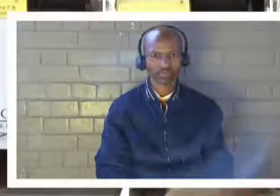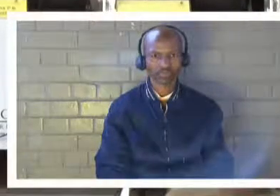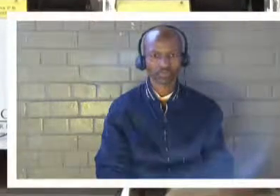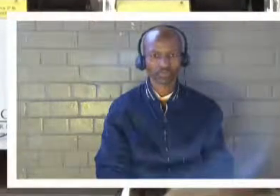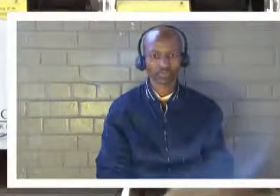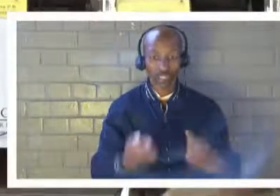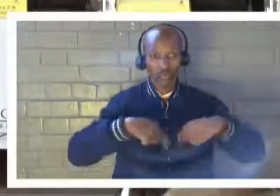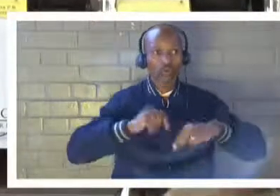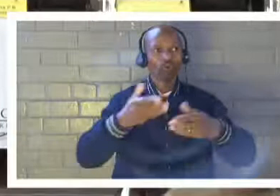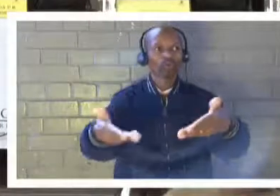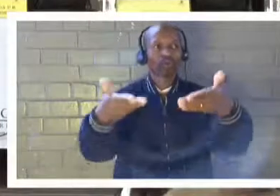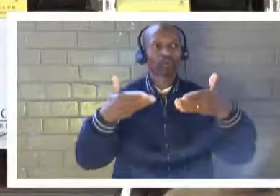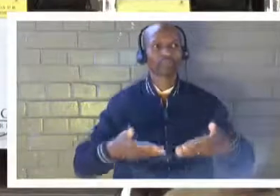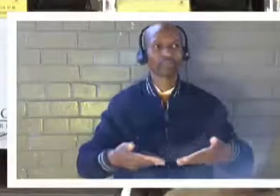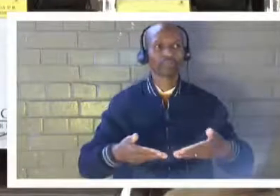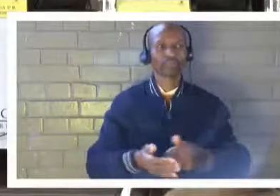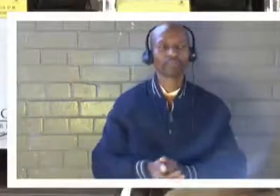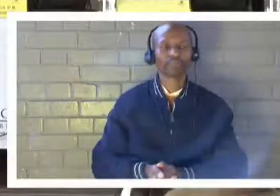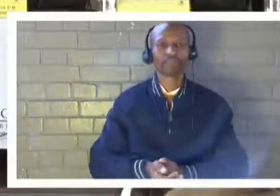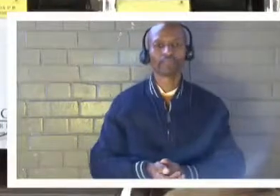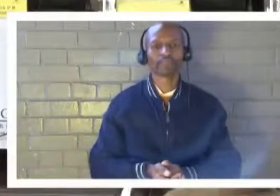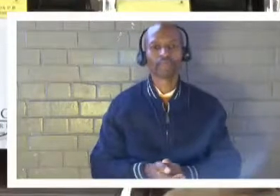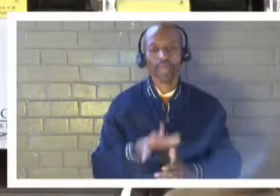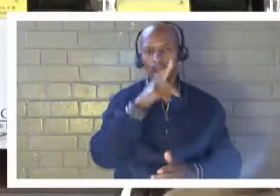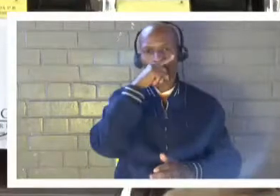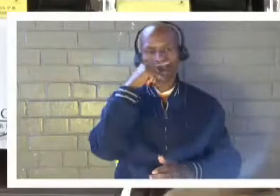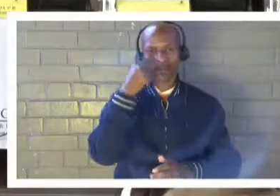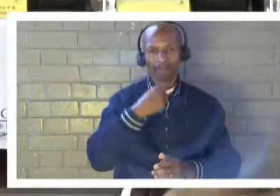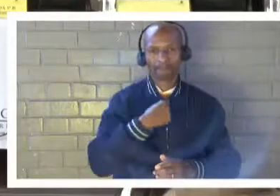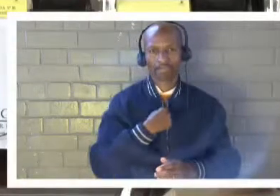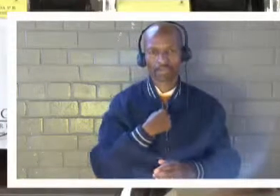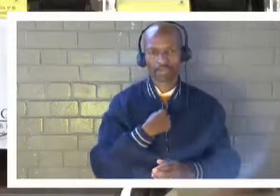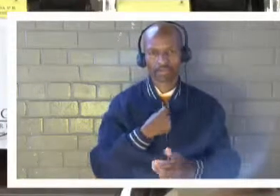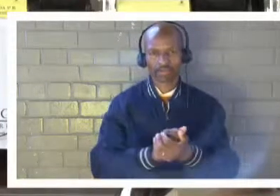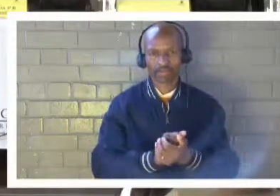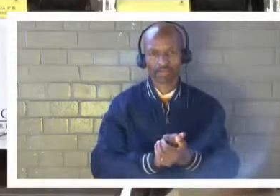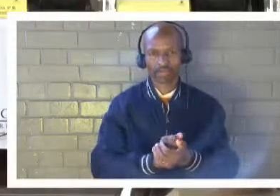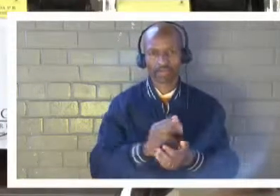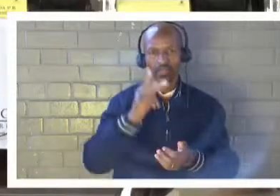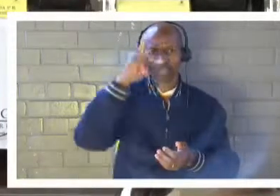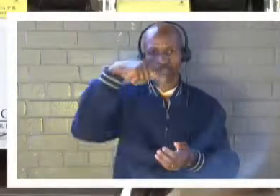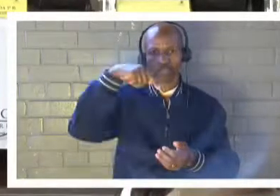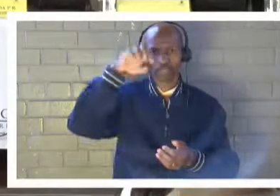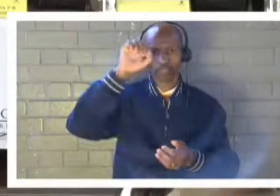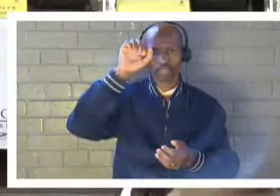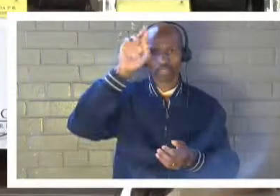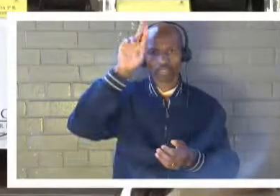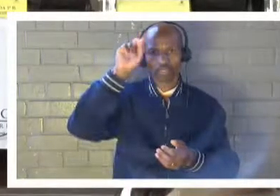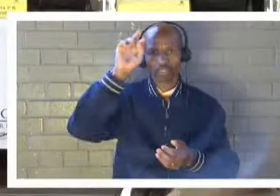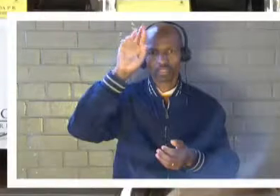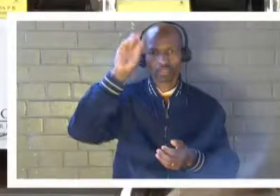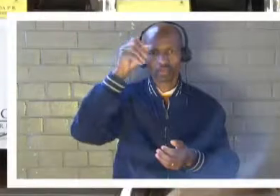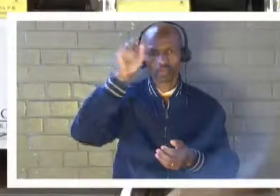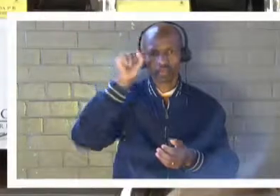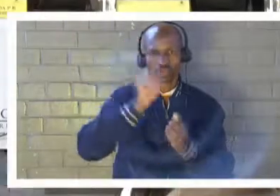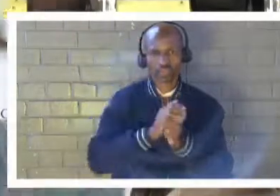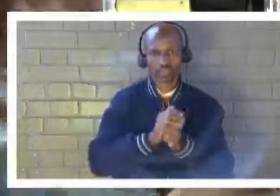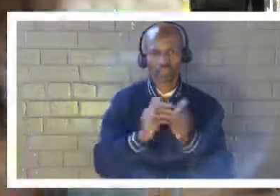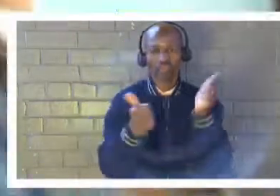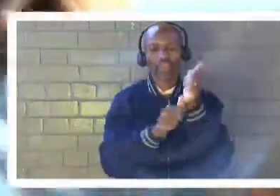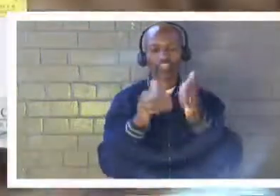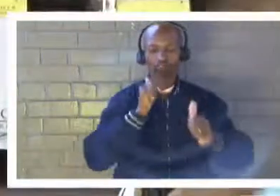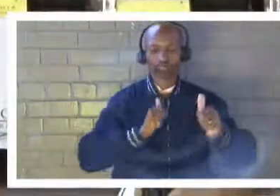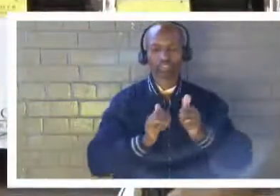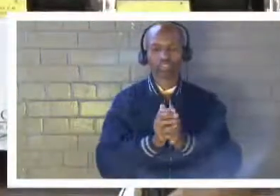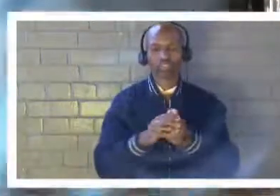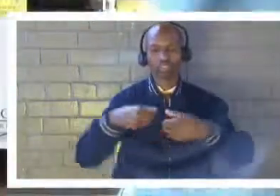You are all welcomed. My name is Petros Mabunda, the acting chairperson